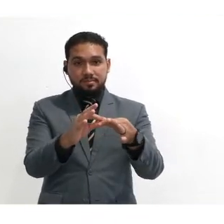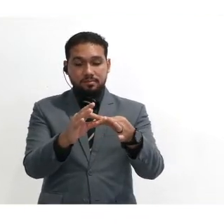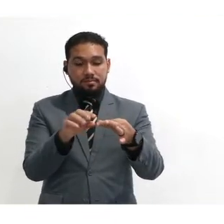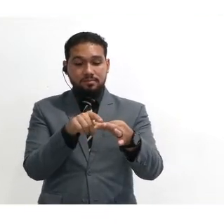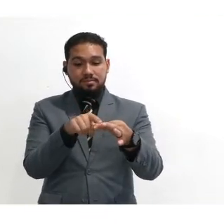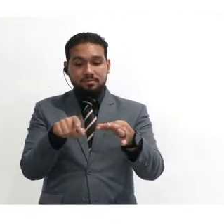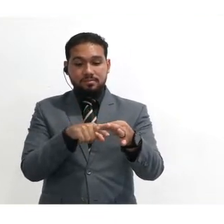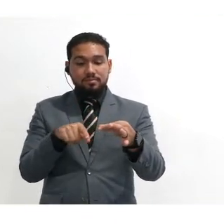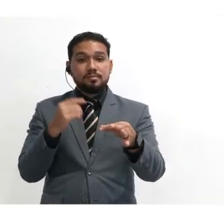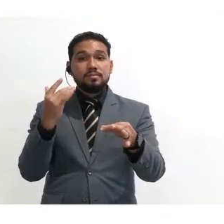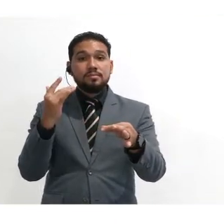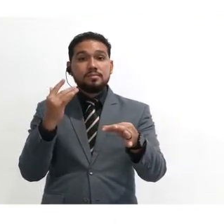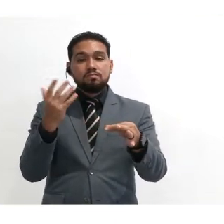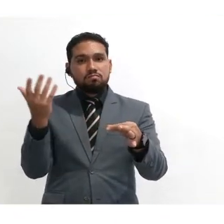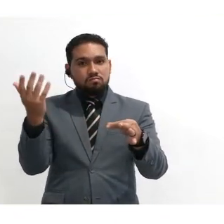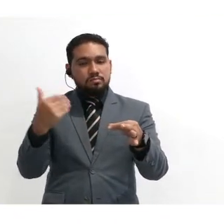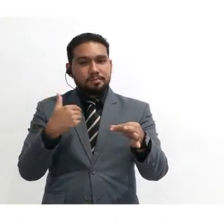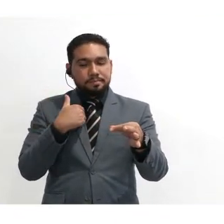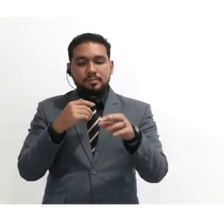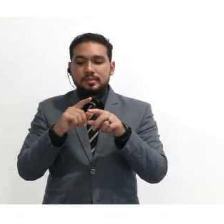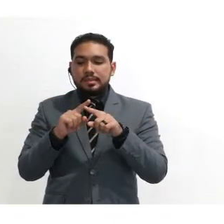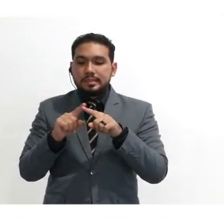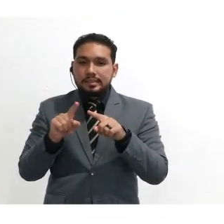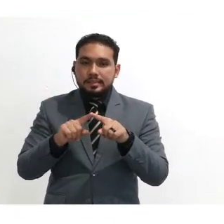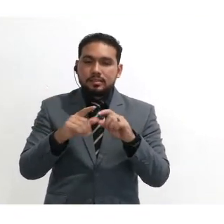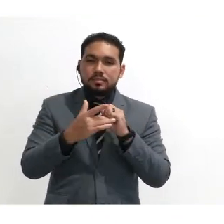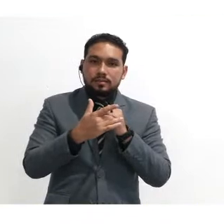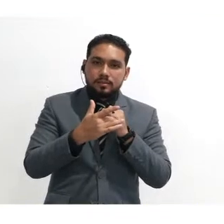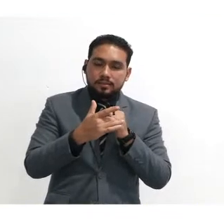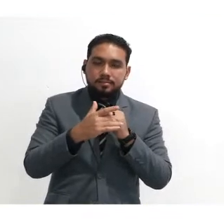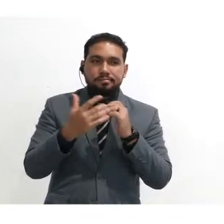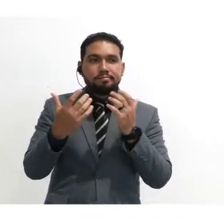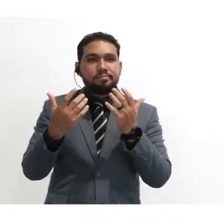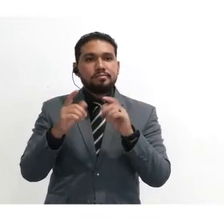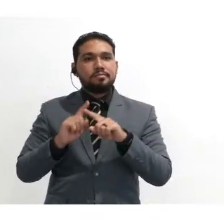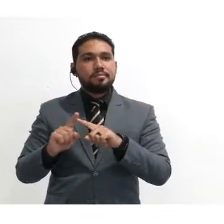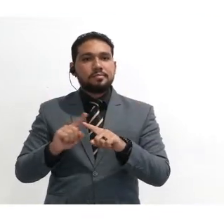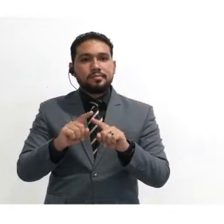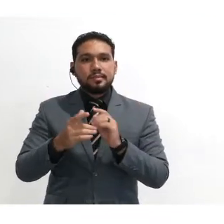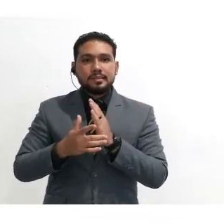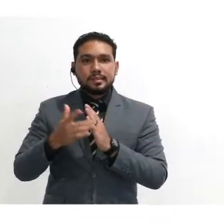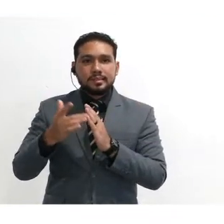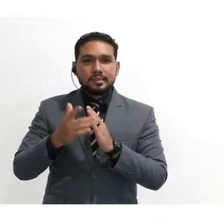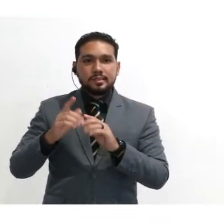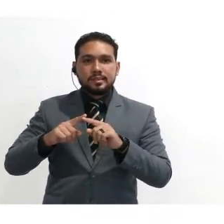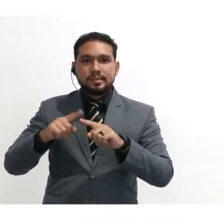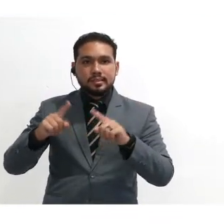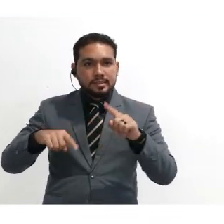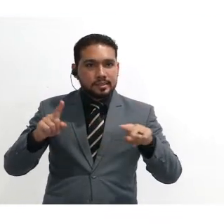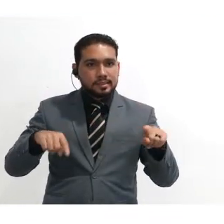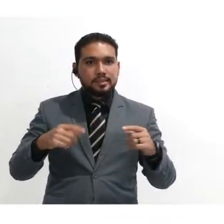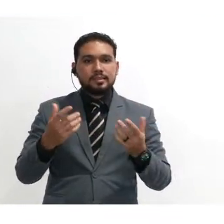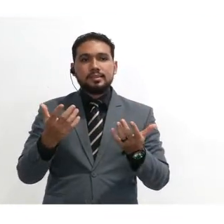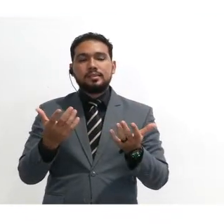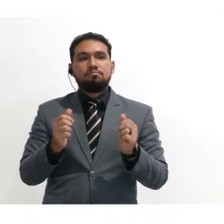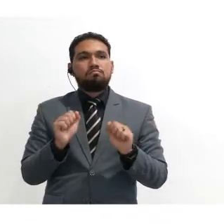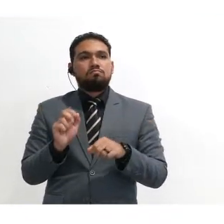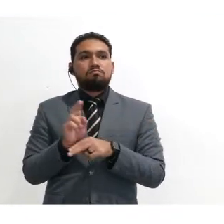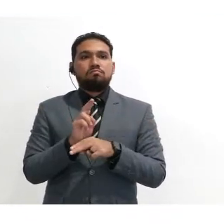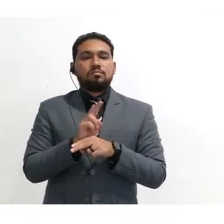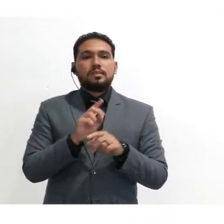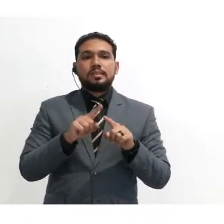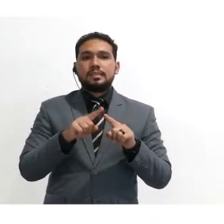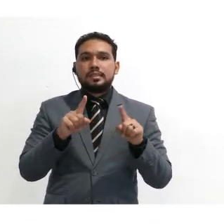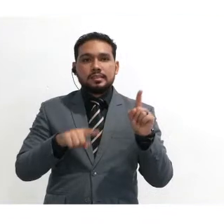chip technologies can be put in the same package. The space saving and densification, which is always a driving